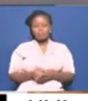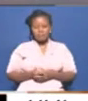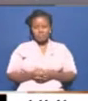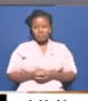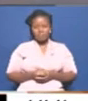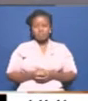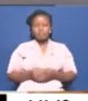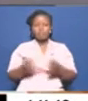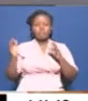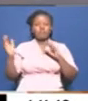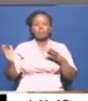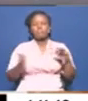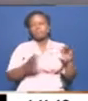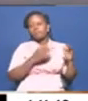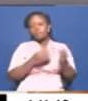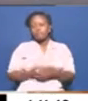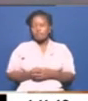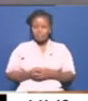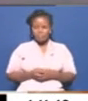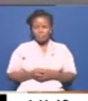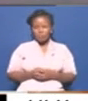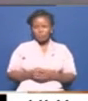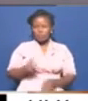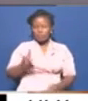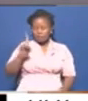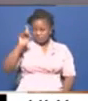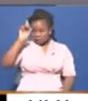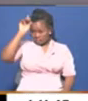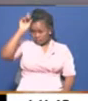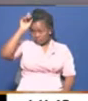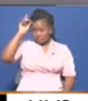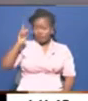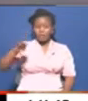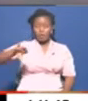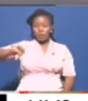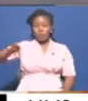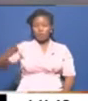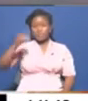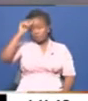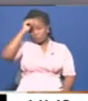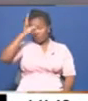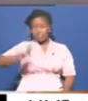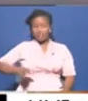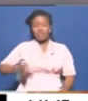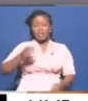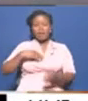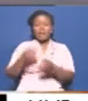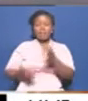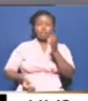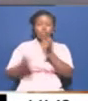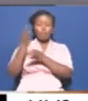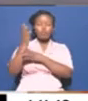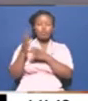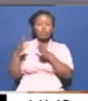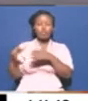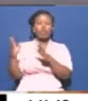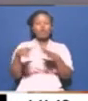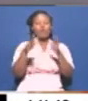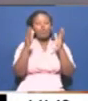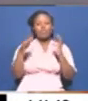Moving on, Nyandarua County Governor Francis Kimemia has commissioned some newly upgraded roads in Ol-Kalou